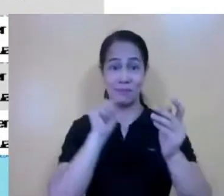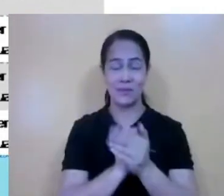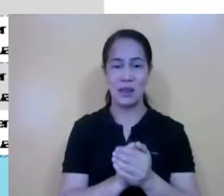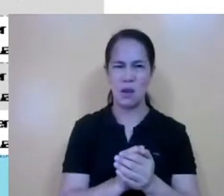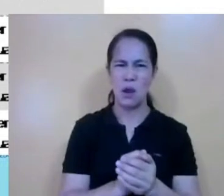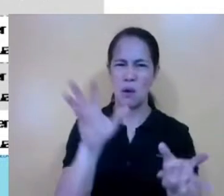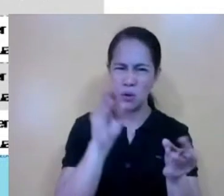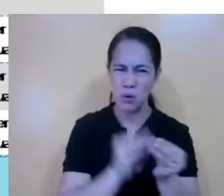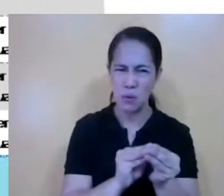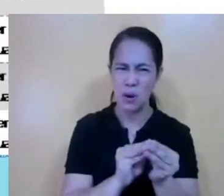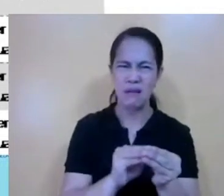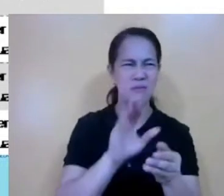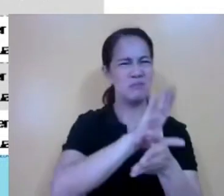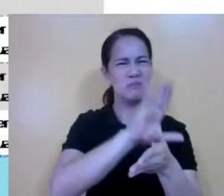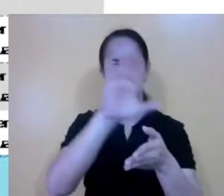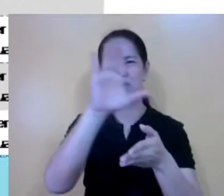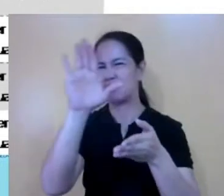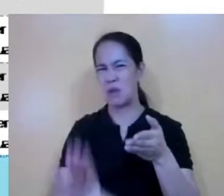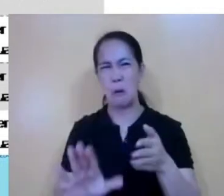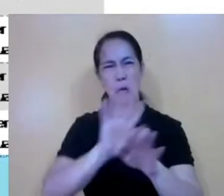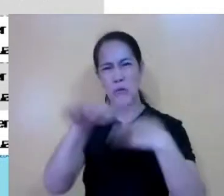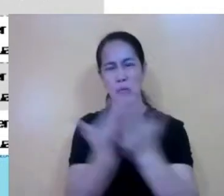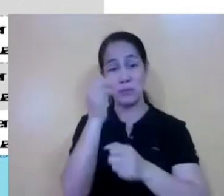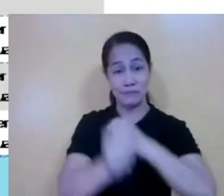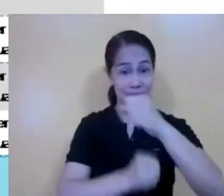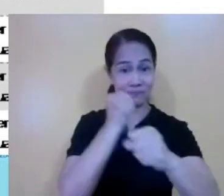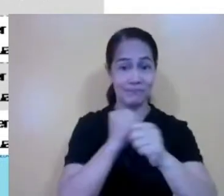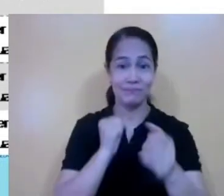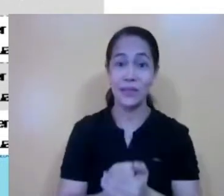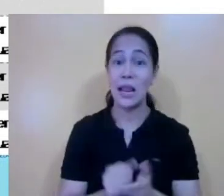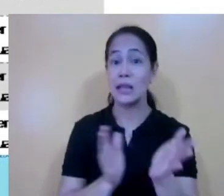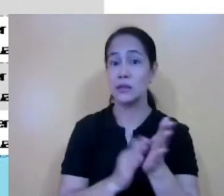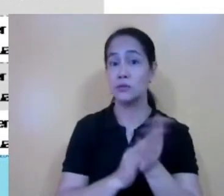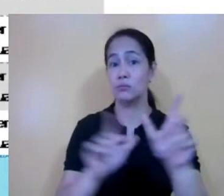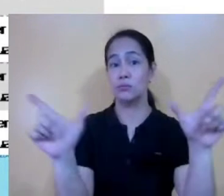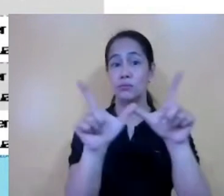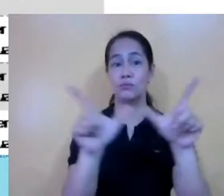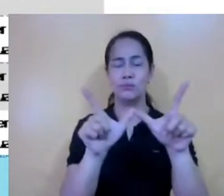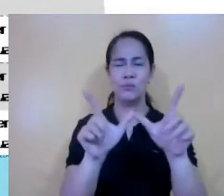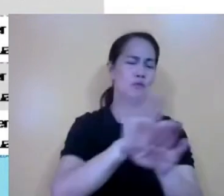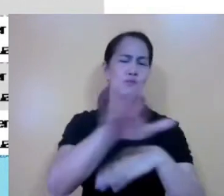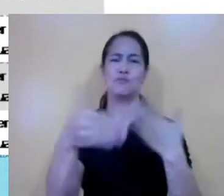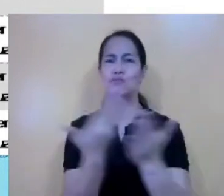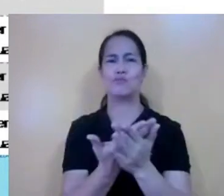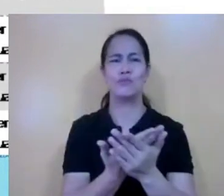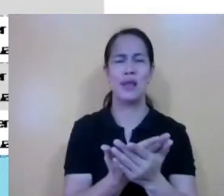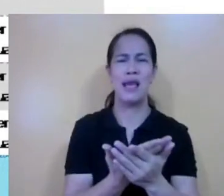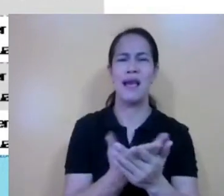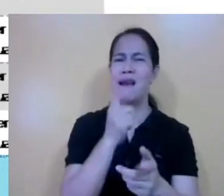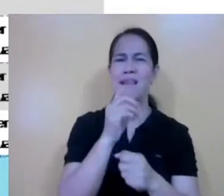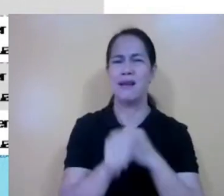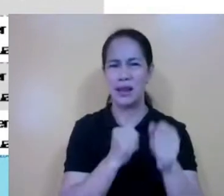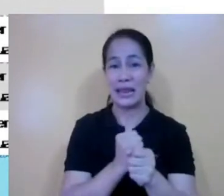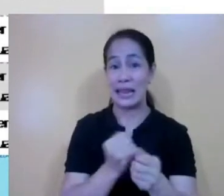entire year, so a whole year. If it's at the school level, that's an entire school year. When in the case of